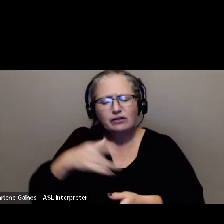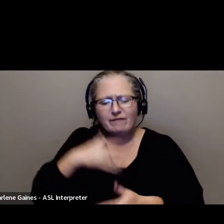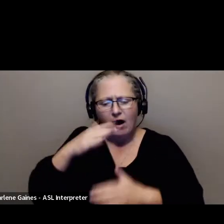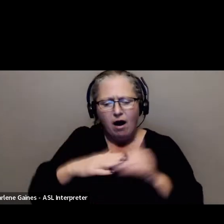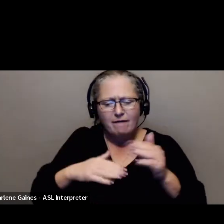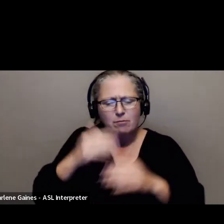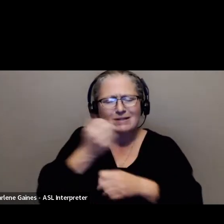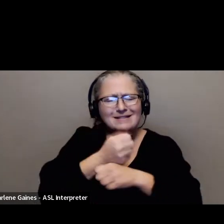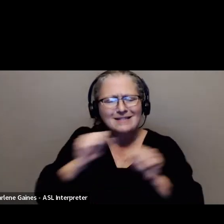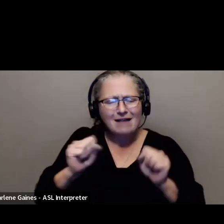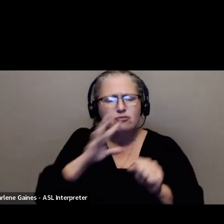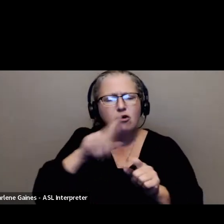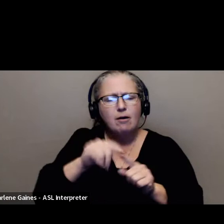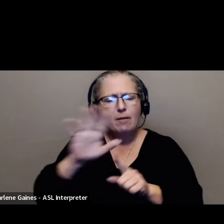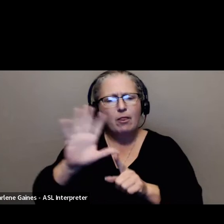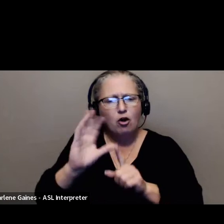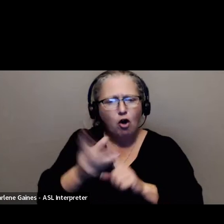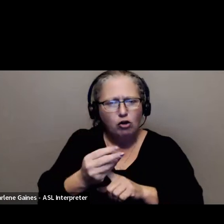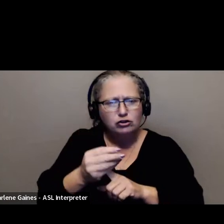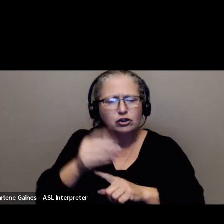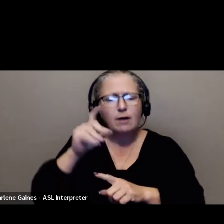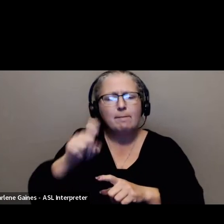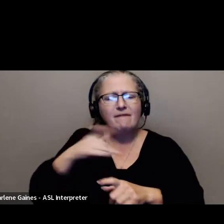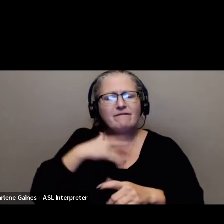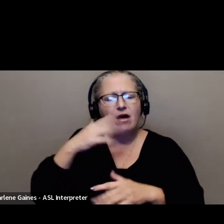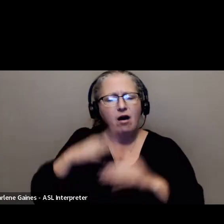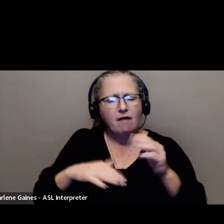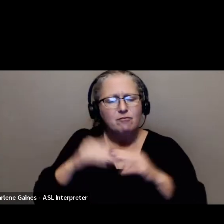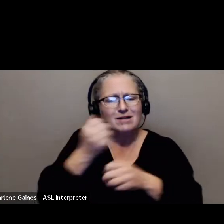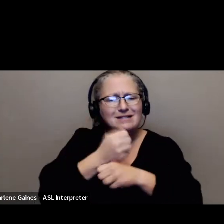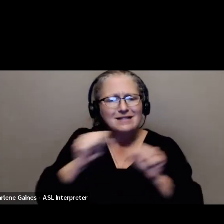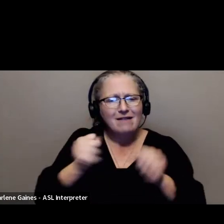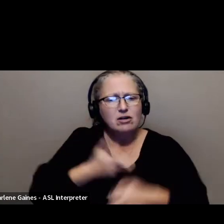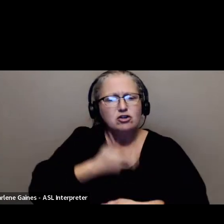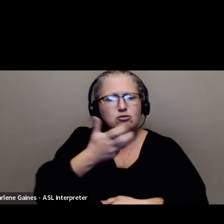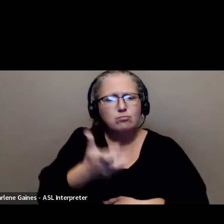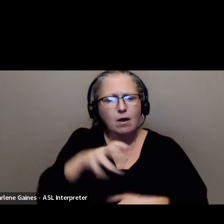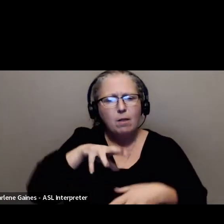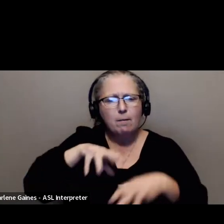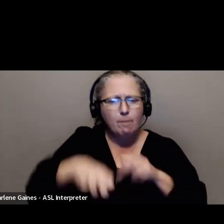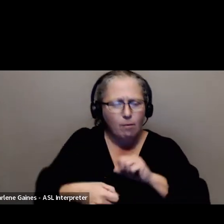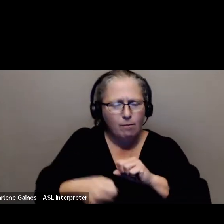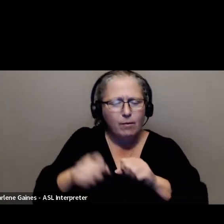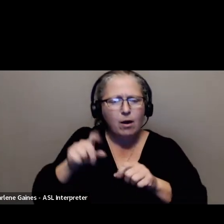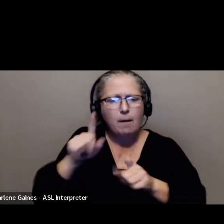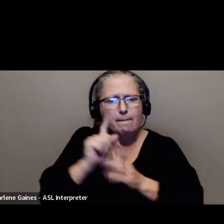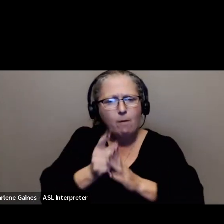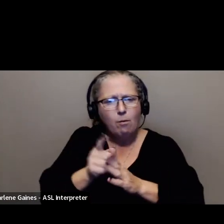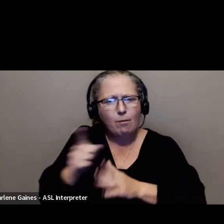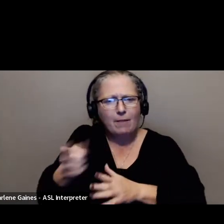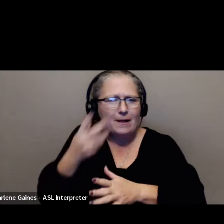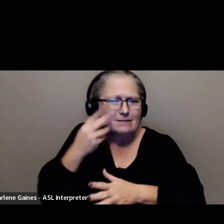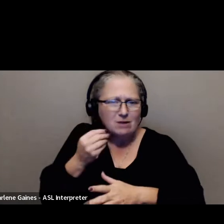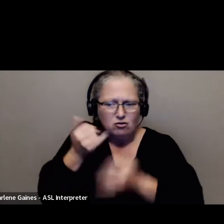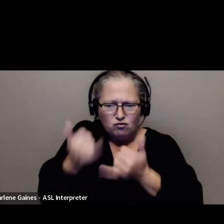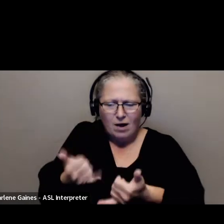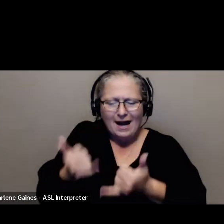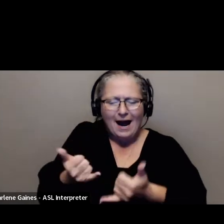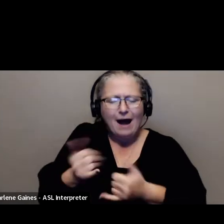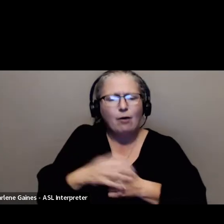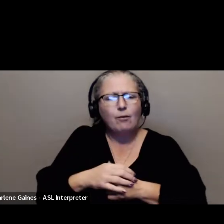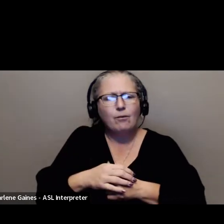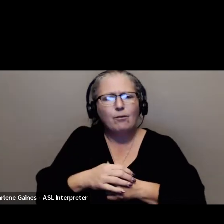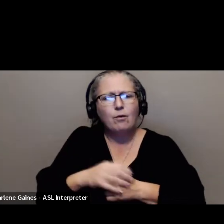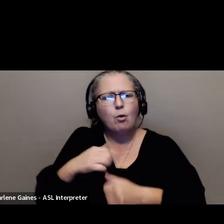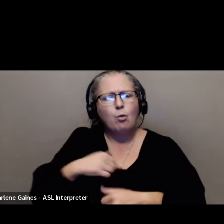talk about their culture. They should feel comfortable and safe to express the mourning and grief in the moments they're experiencing right now.